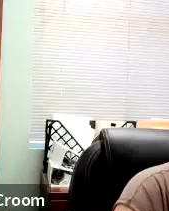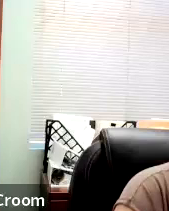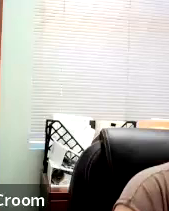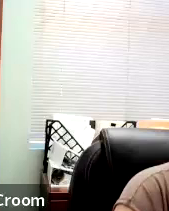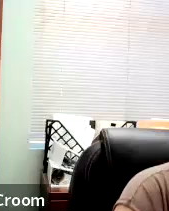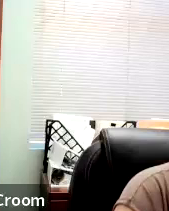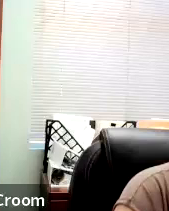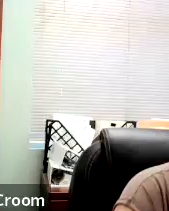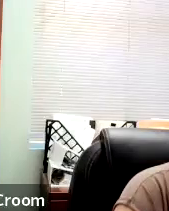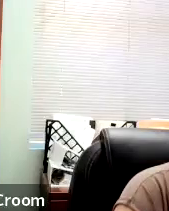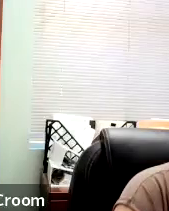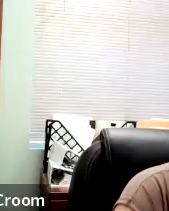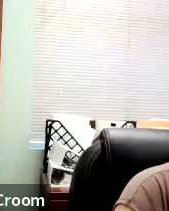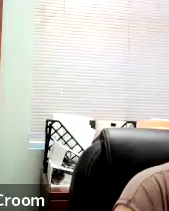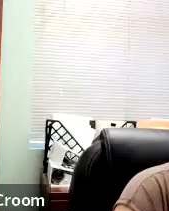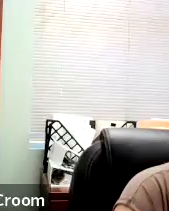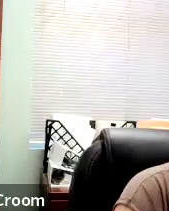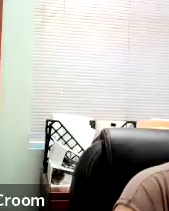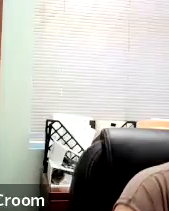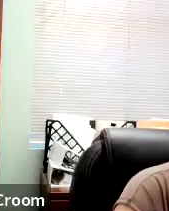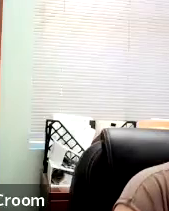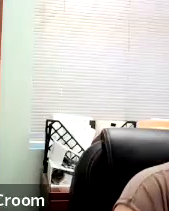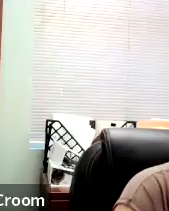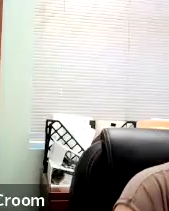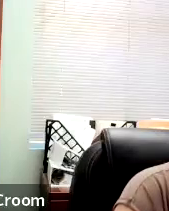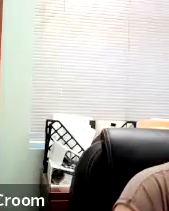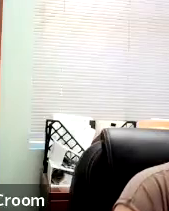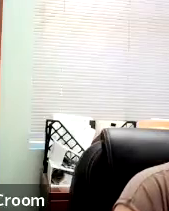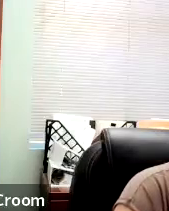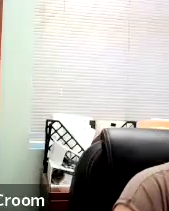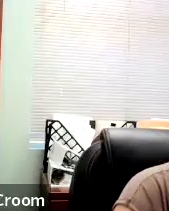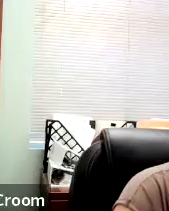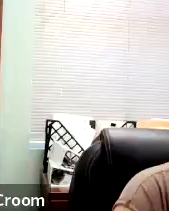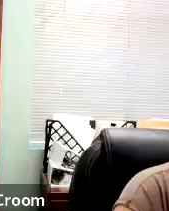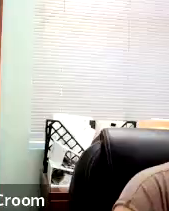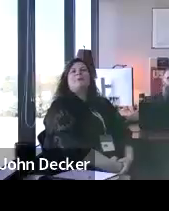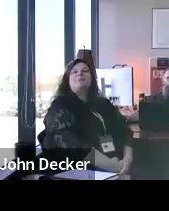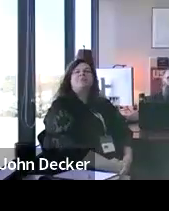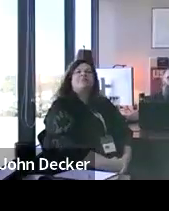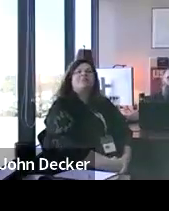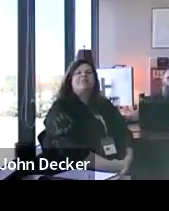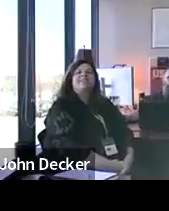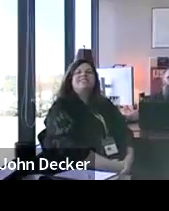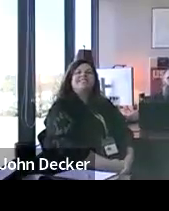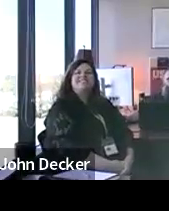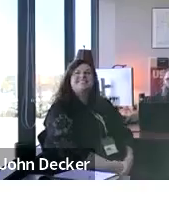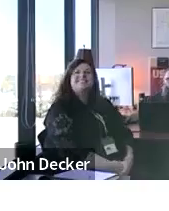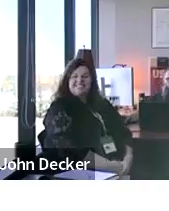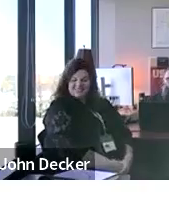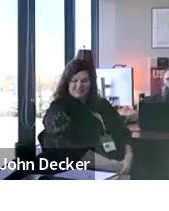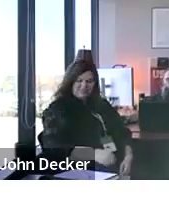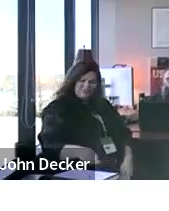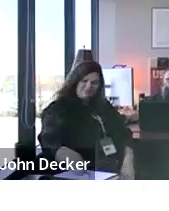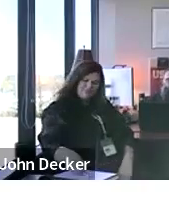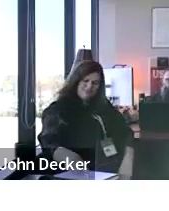And none of these are the screen I want. Is that the screen I want? That is the screen I want. Screen one. There we go. Share.